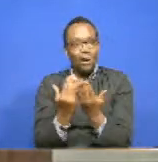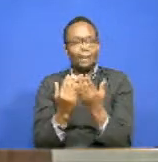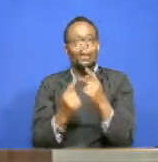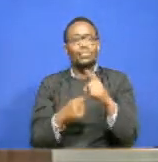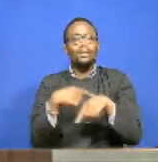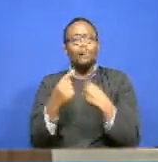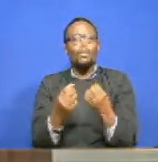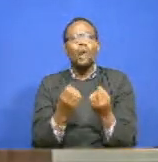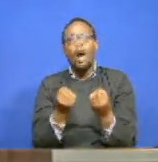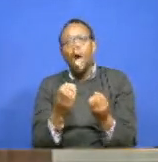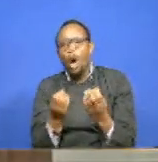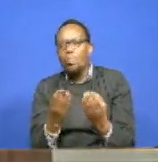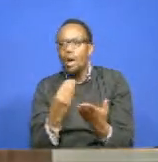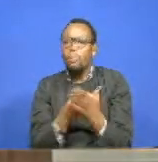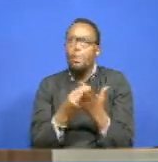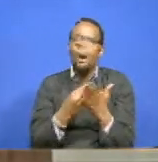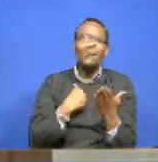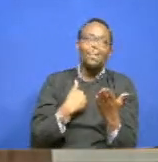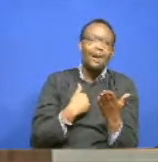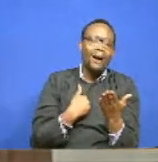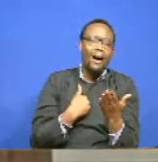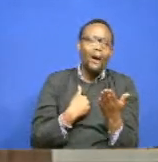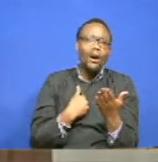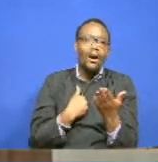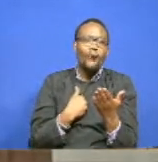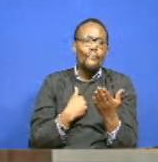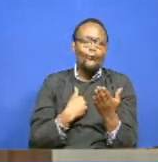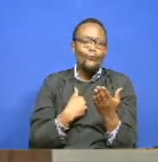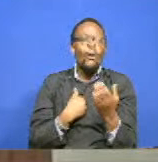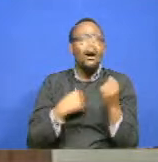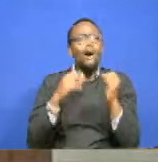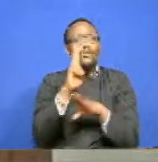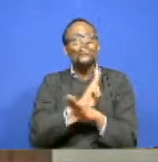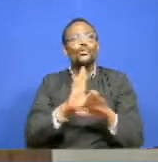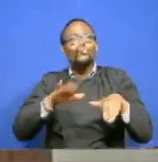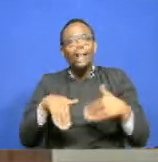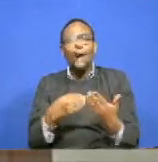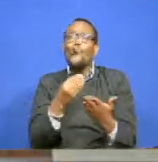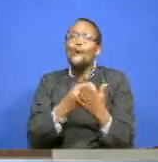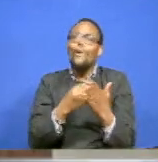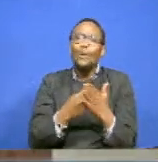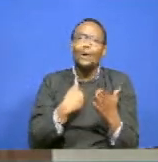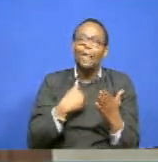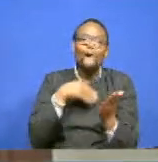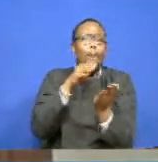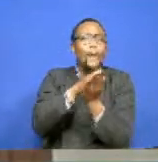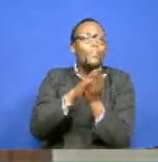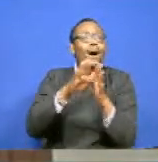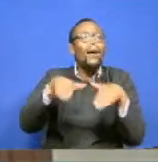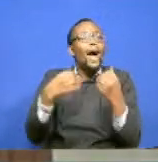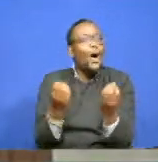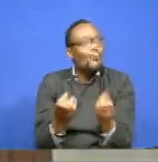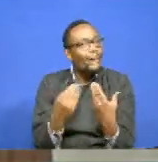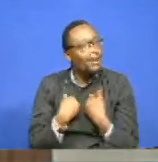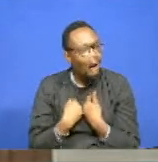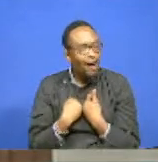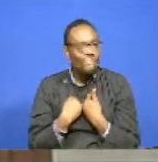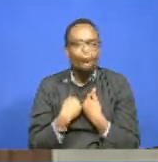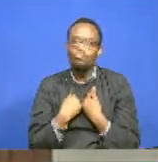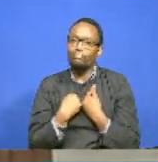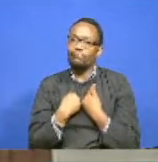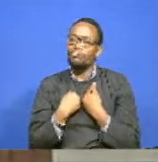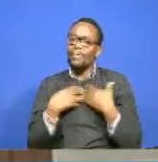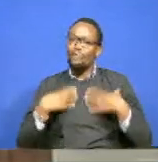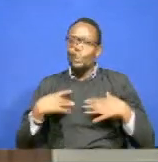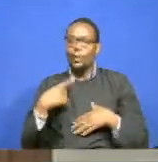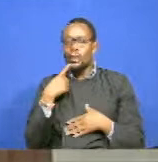how much money we are making, about what we can create with money, about what we can do with that money. And people are